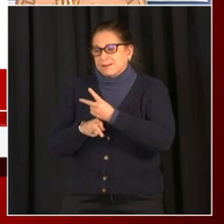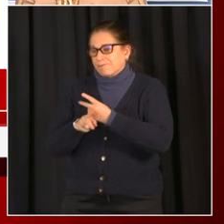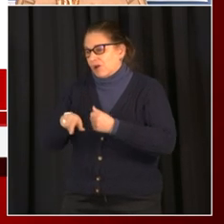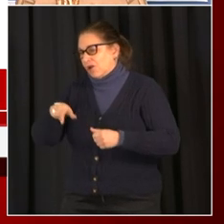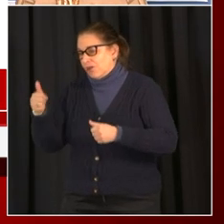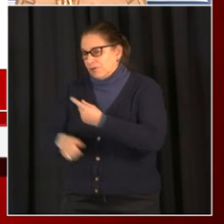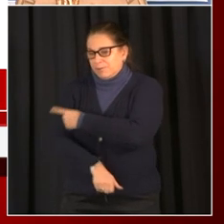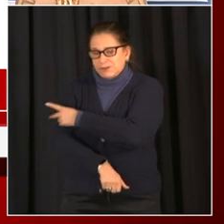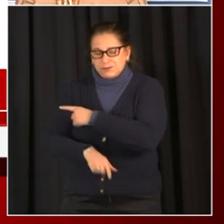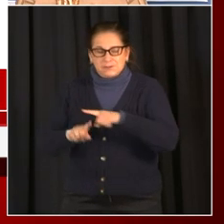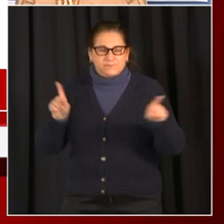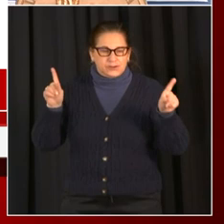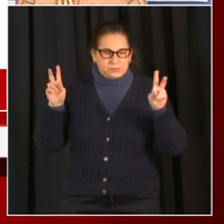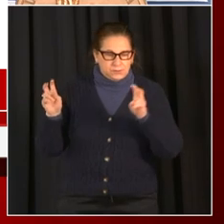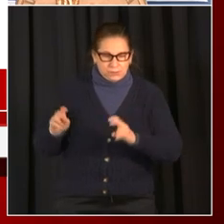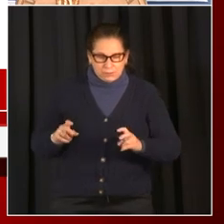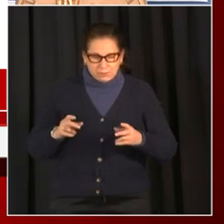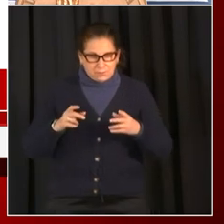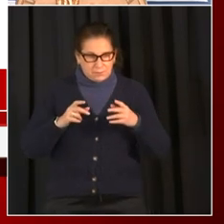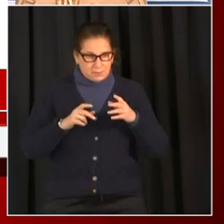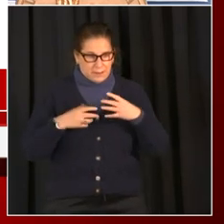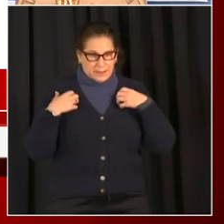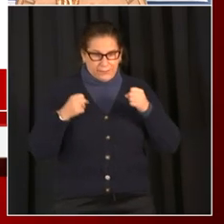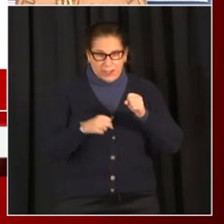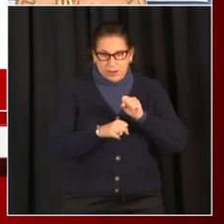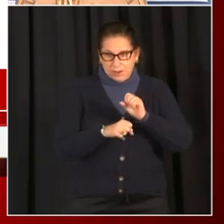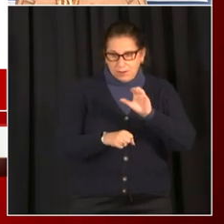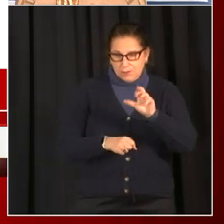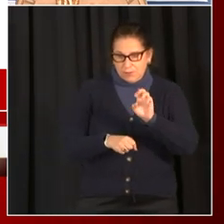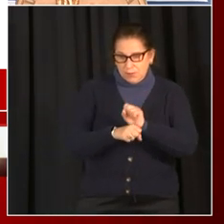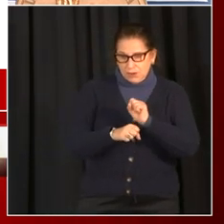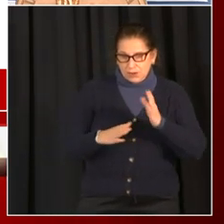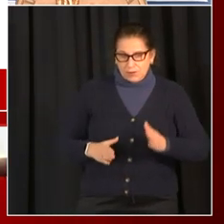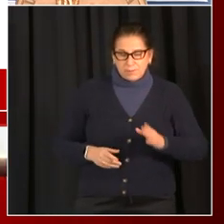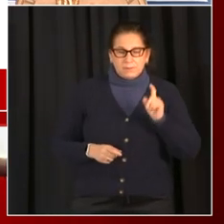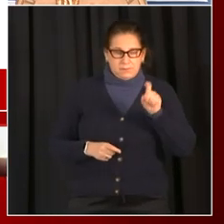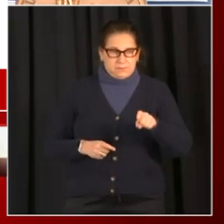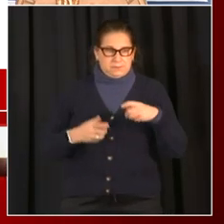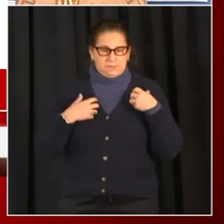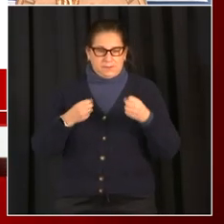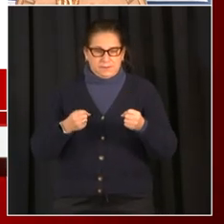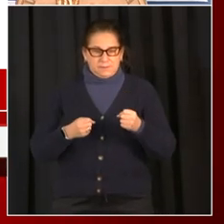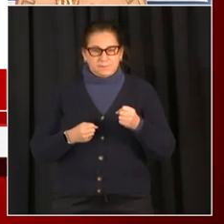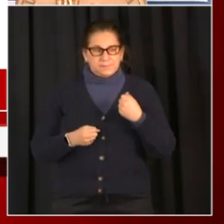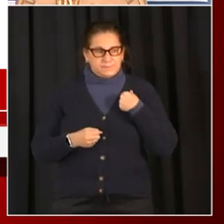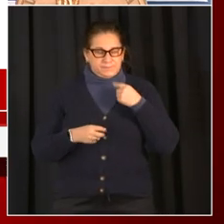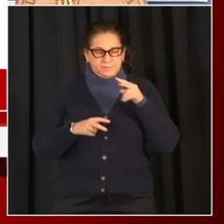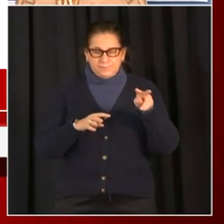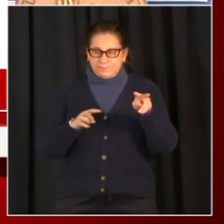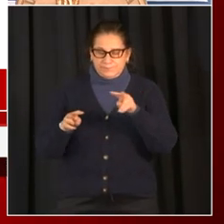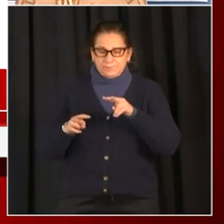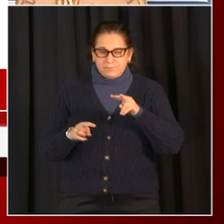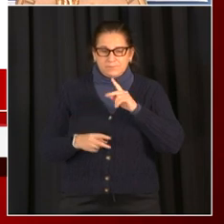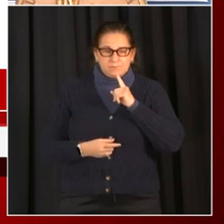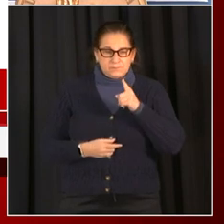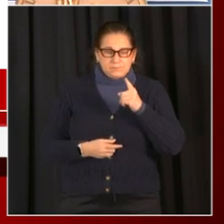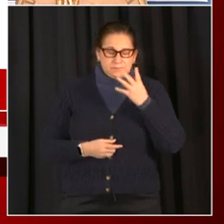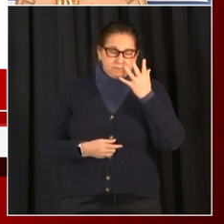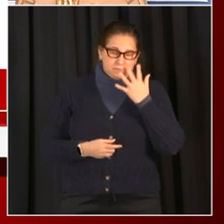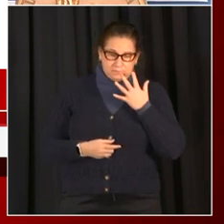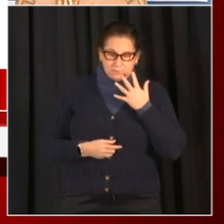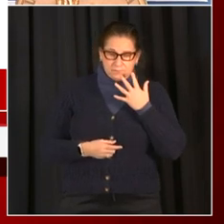general. So again, we see hospitalizations and unfortunately